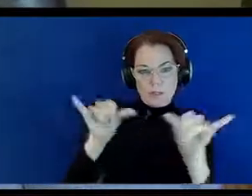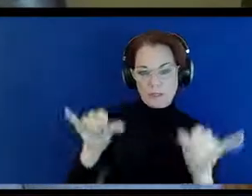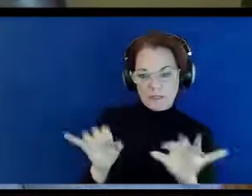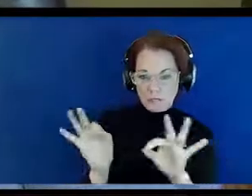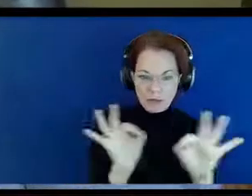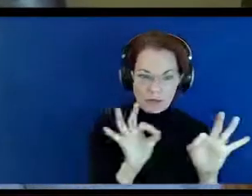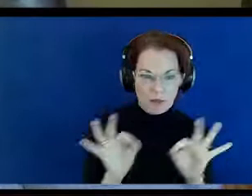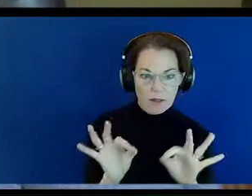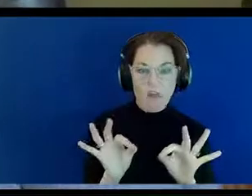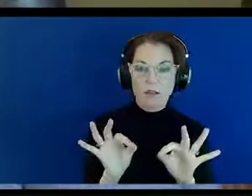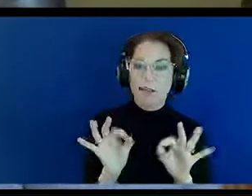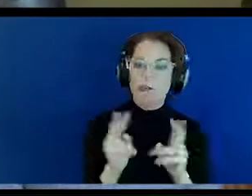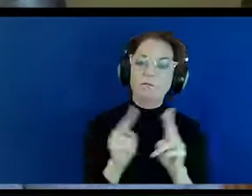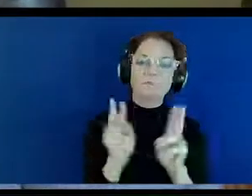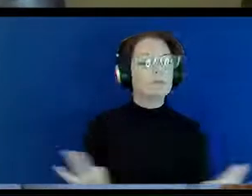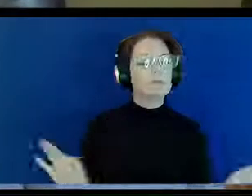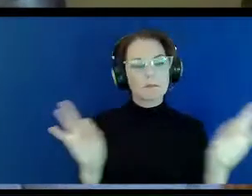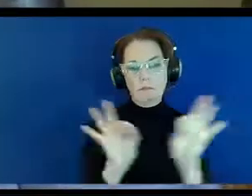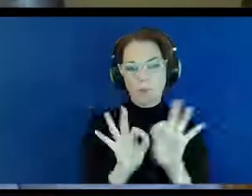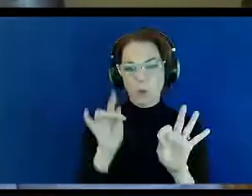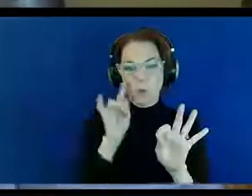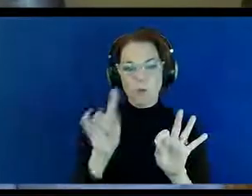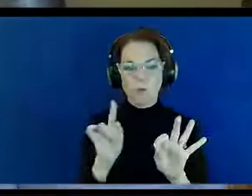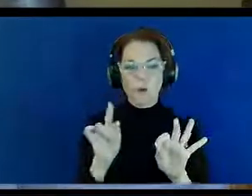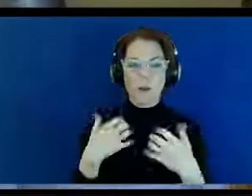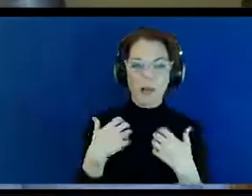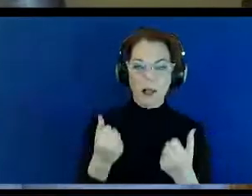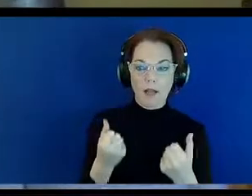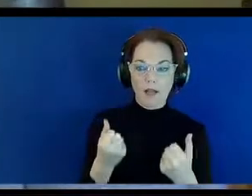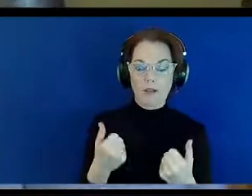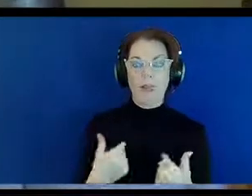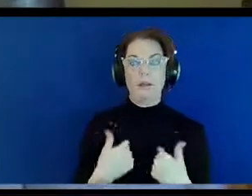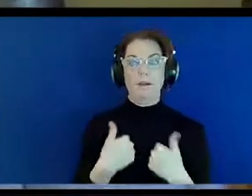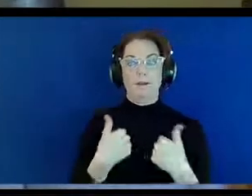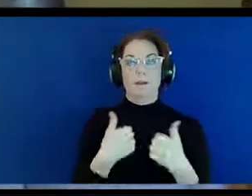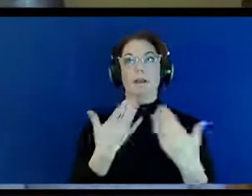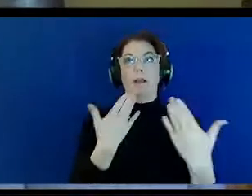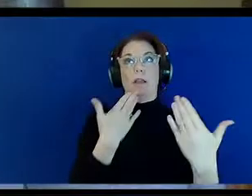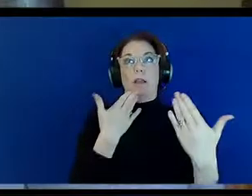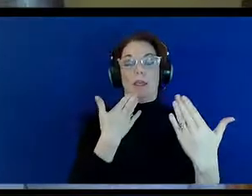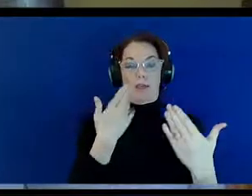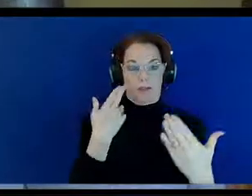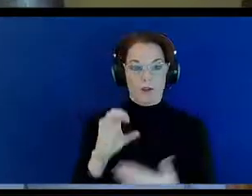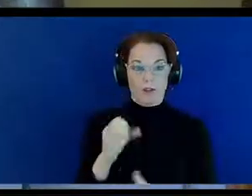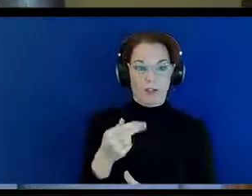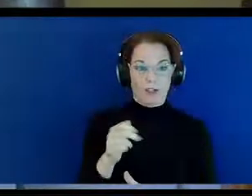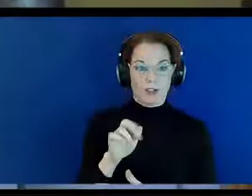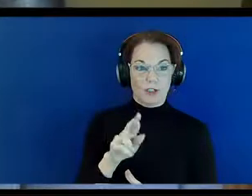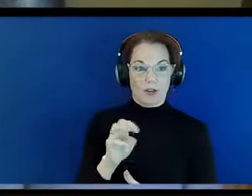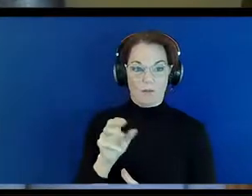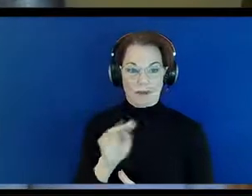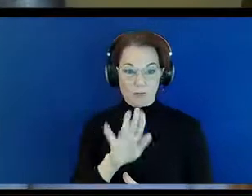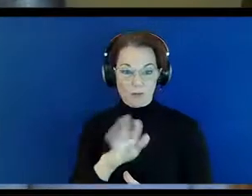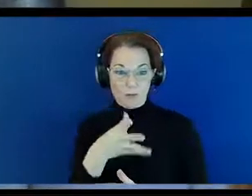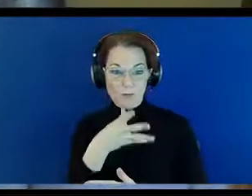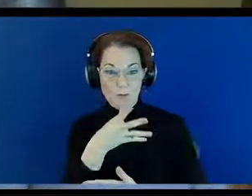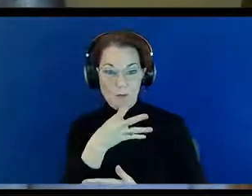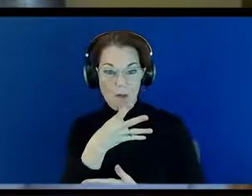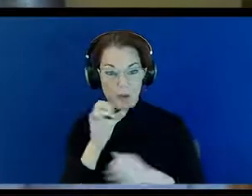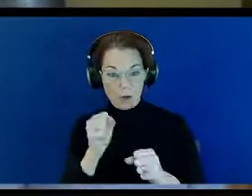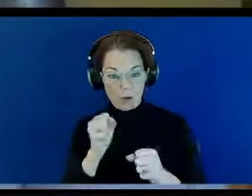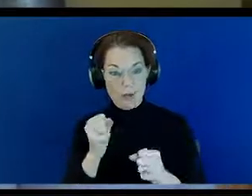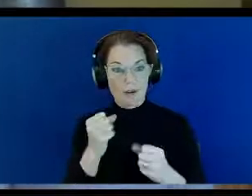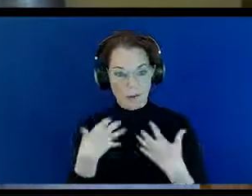vitally important for longevity and health. I am so thankful that the chairman's mother was able to overcome the fall.